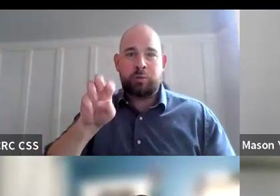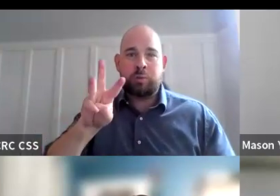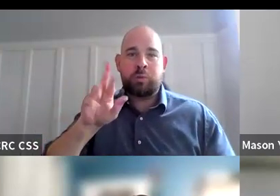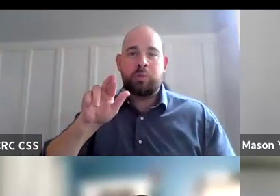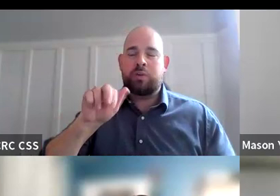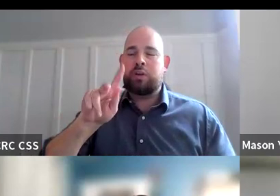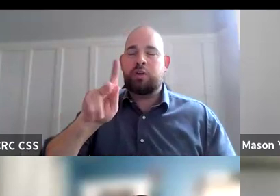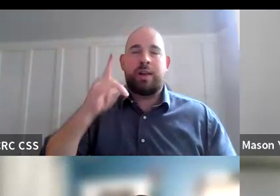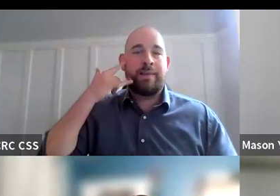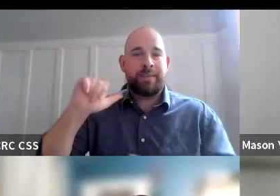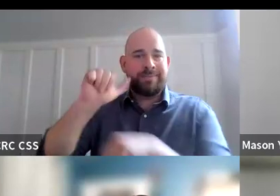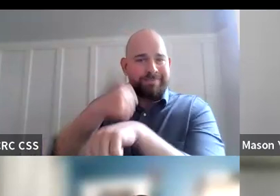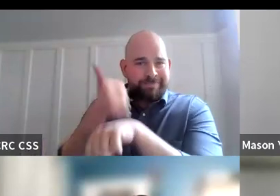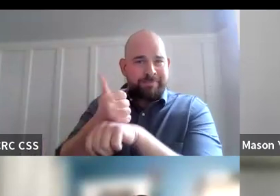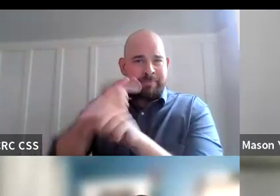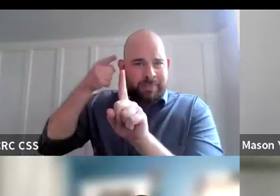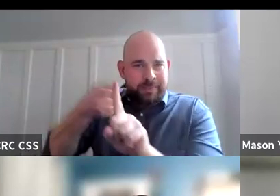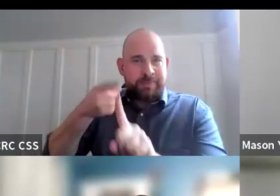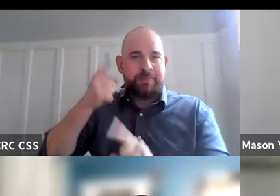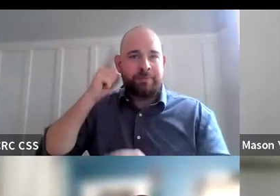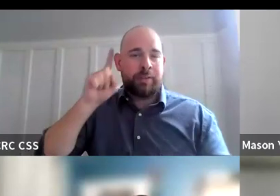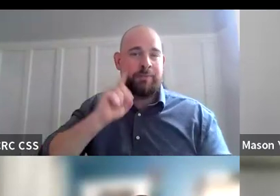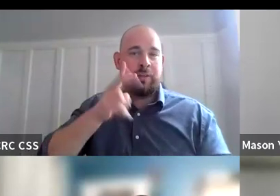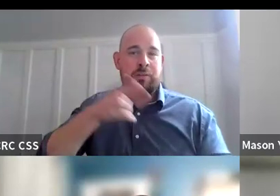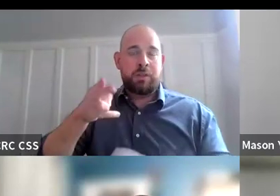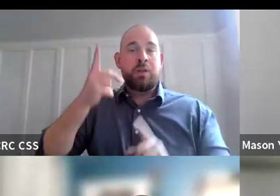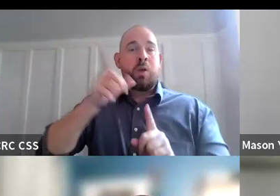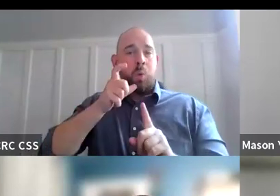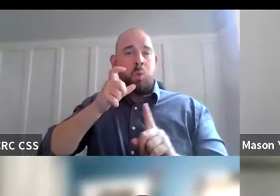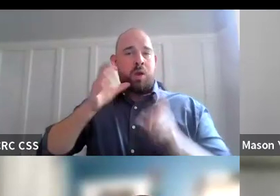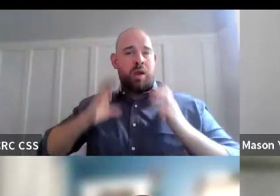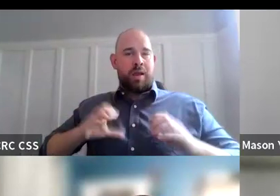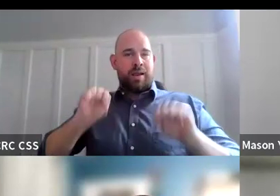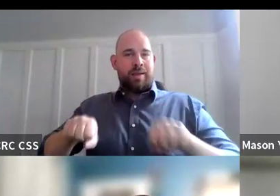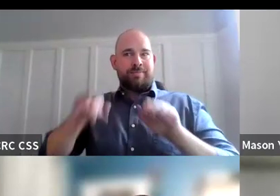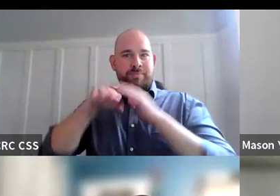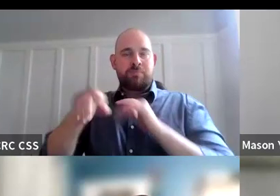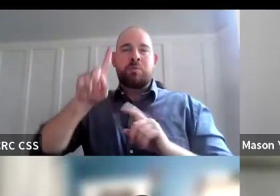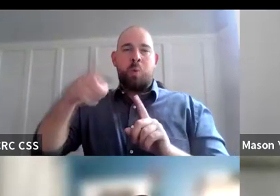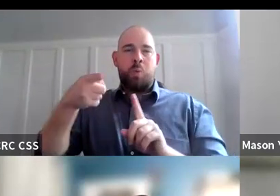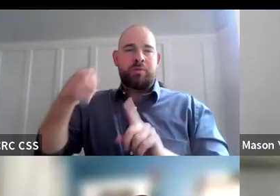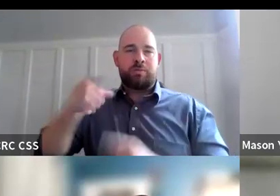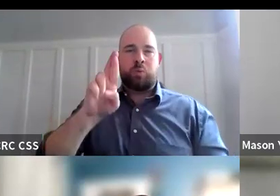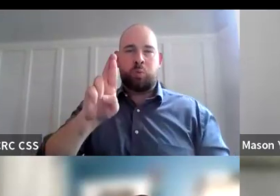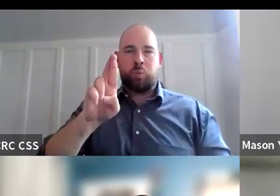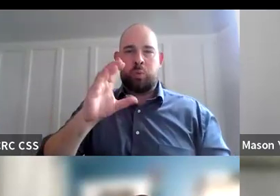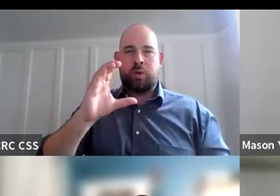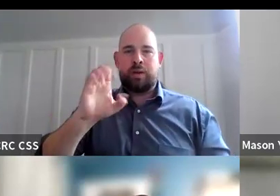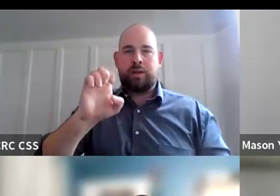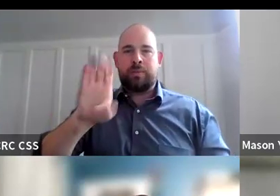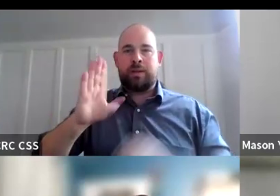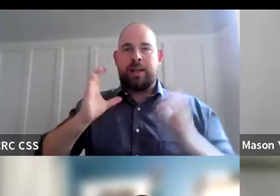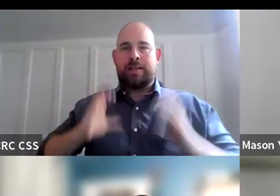So it was really exciting, to see this in Newark, California, to have them set this up specifically for deaf and hard of hearing clients that